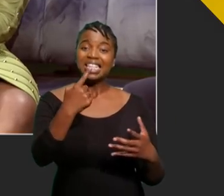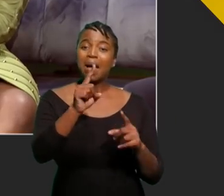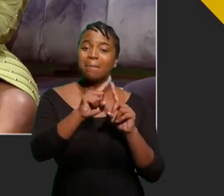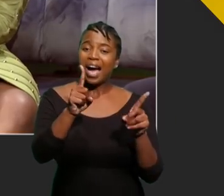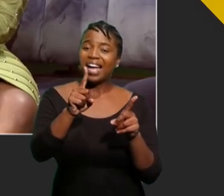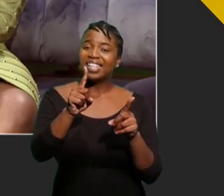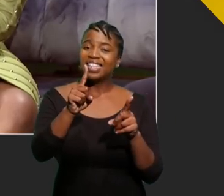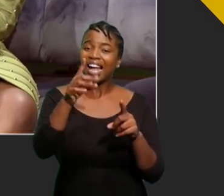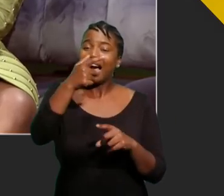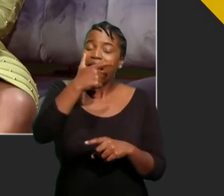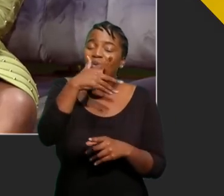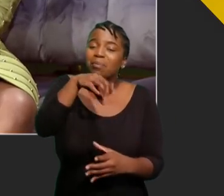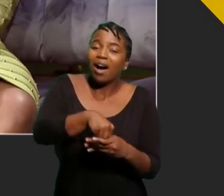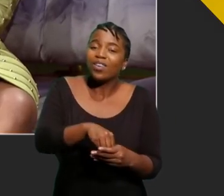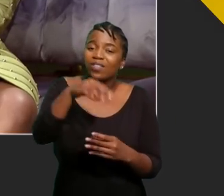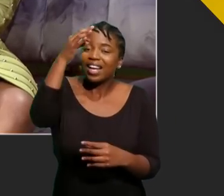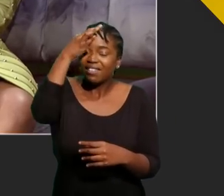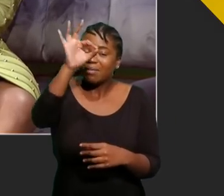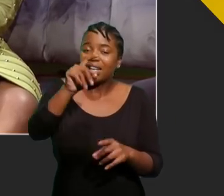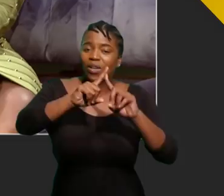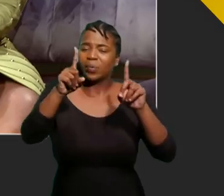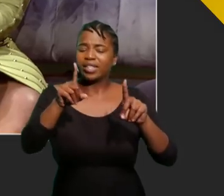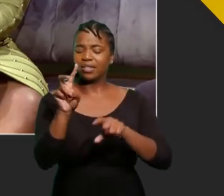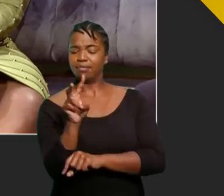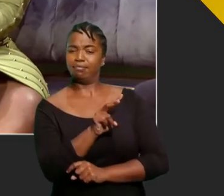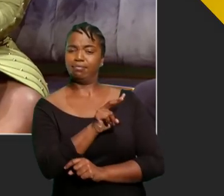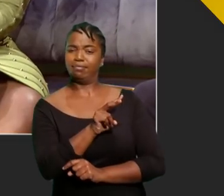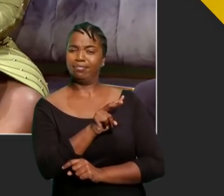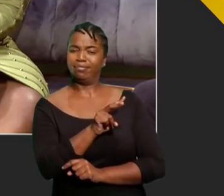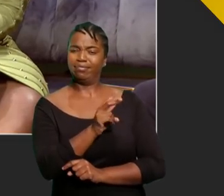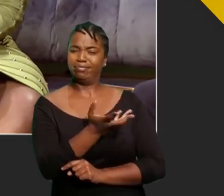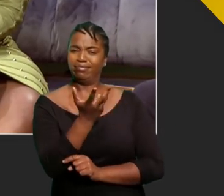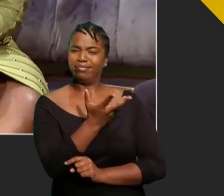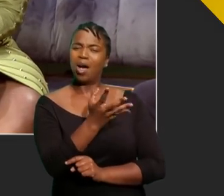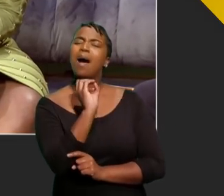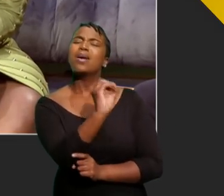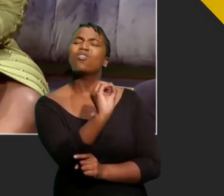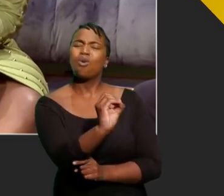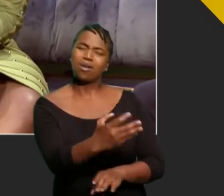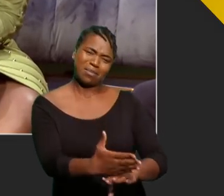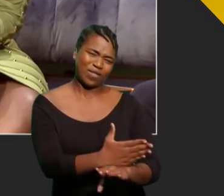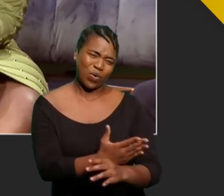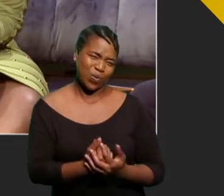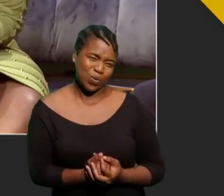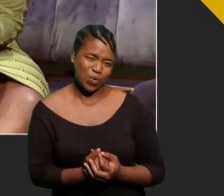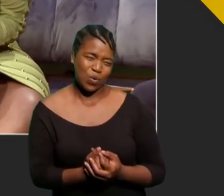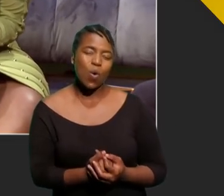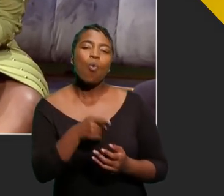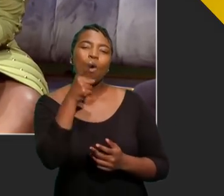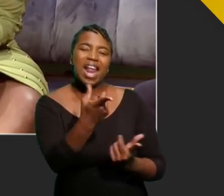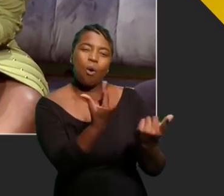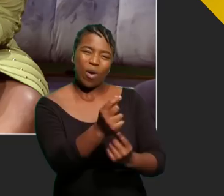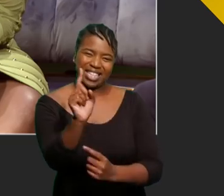and Matele, who were part of the government, and we, from the outside, look at it as seeing as you guys were there, you saw all of this happen. What did you